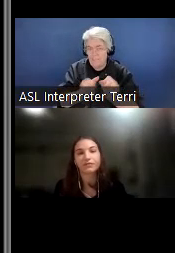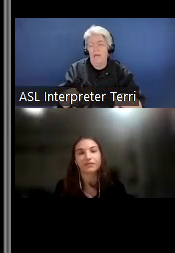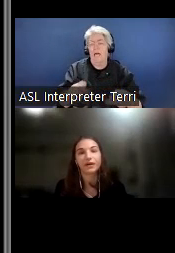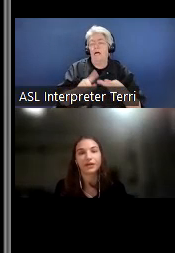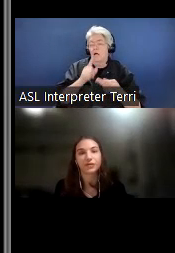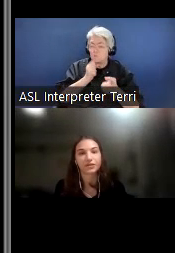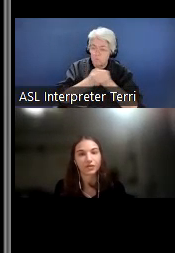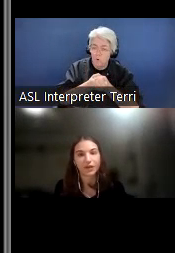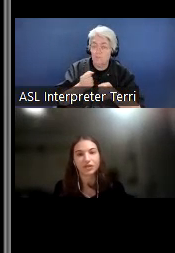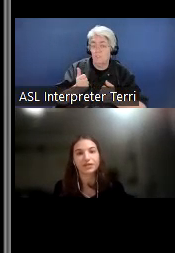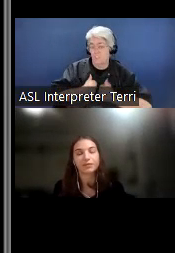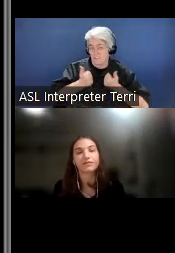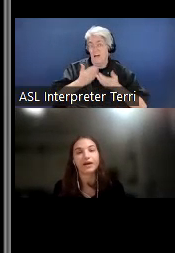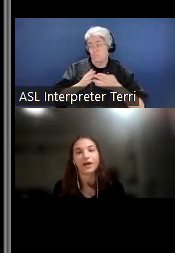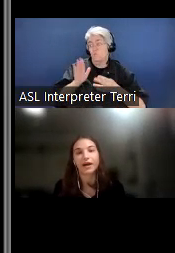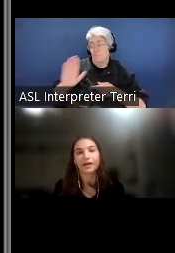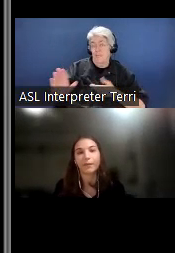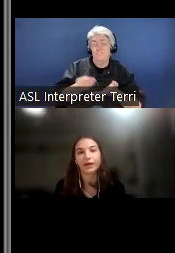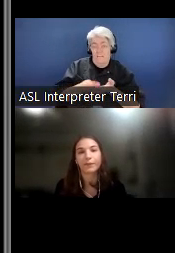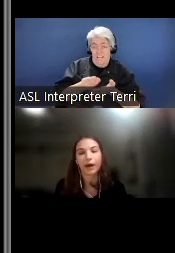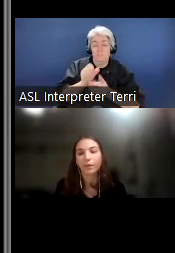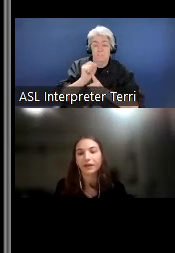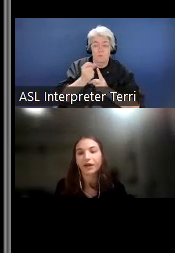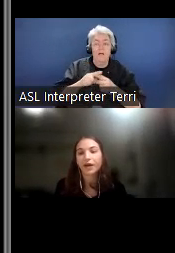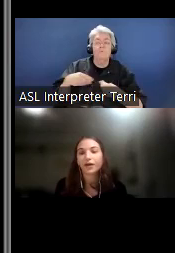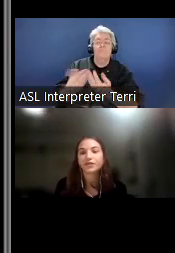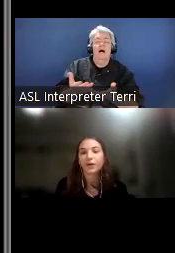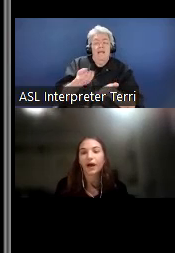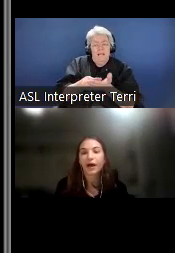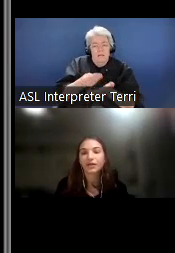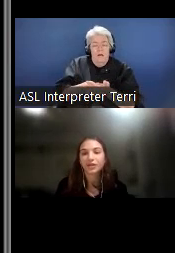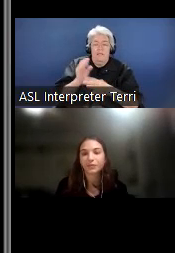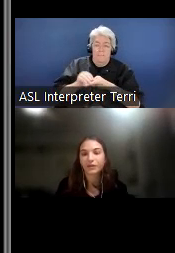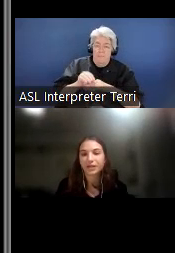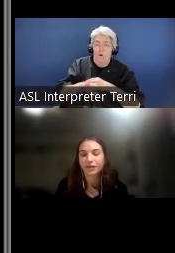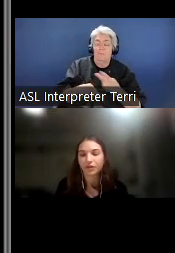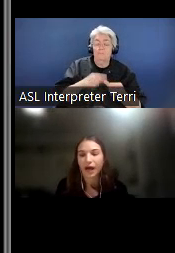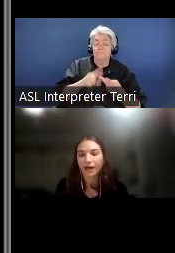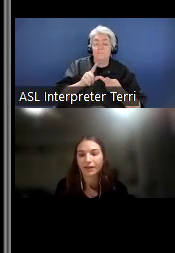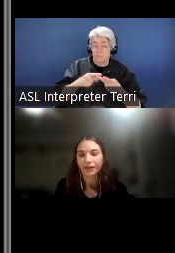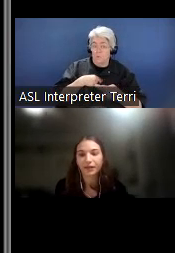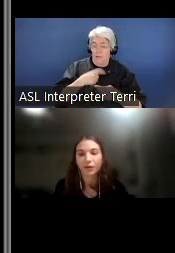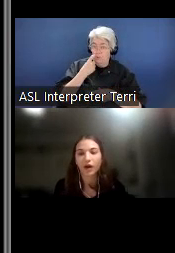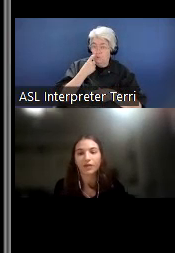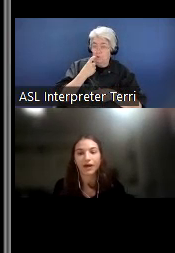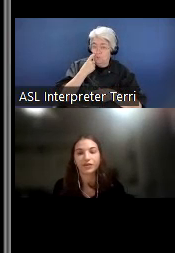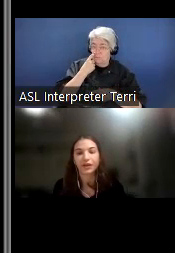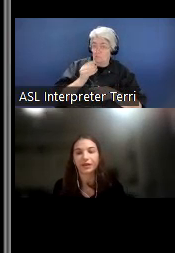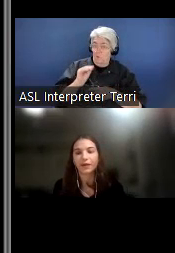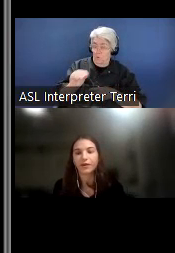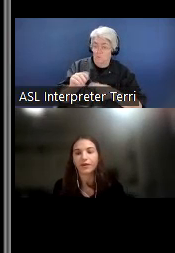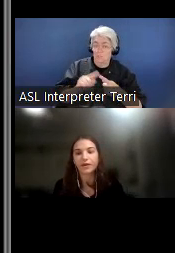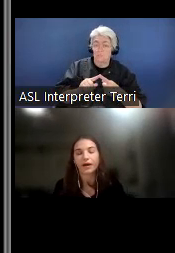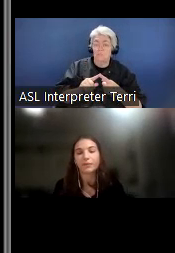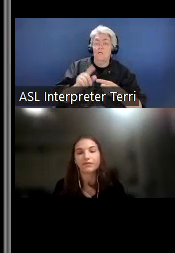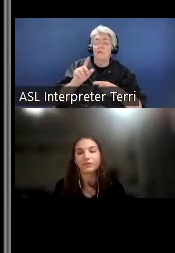to improve their financial situations and provide that economic empowerment. So I just posted in the chat a link to our online